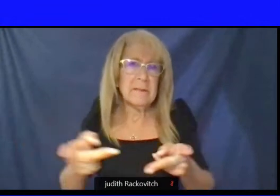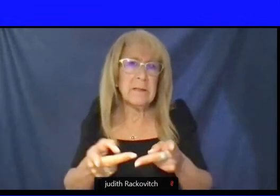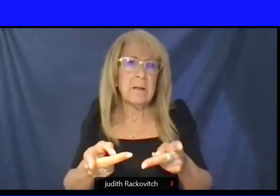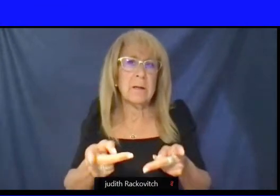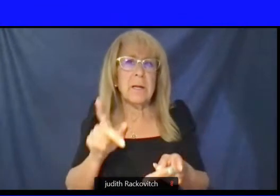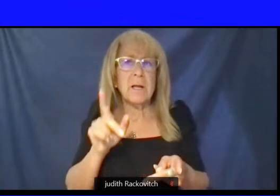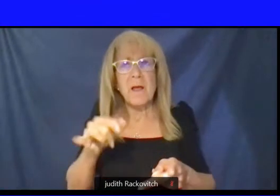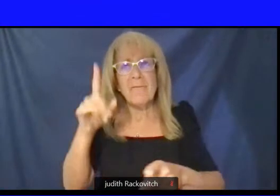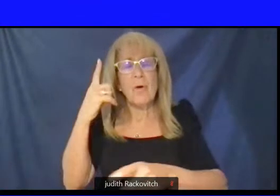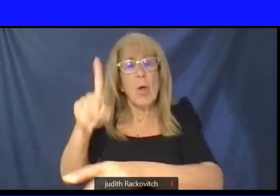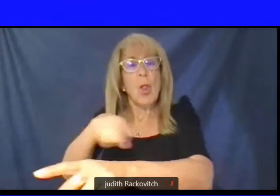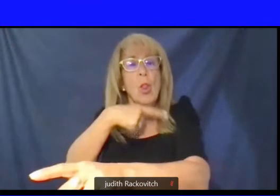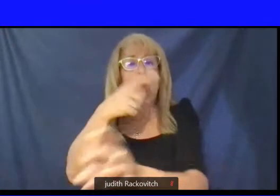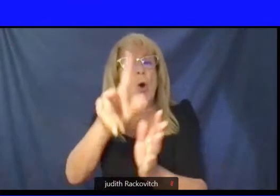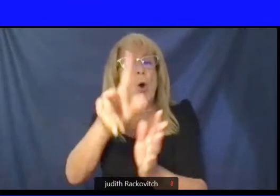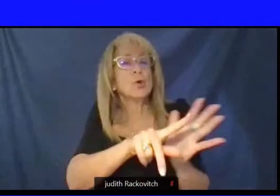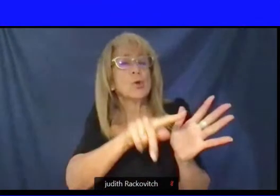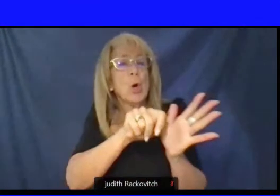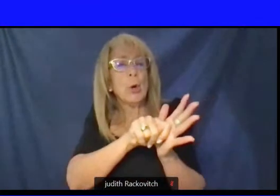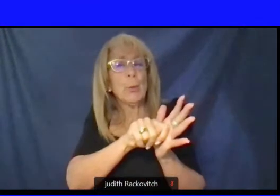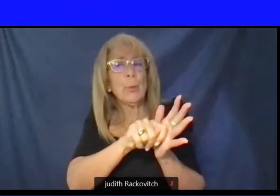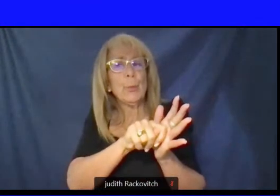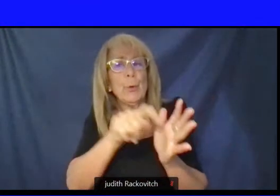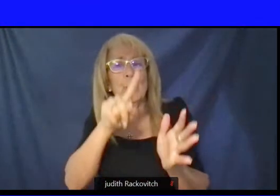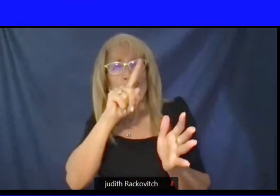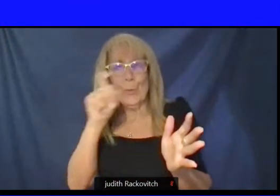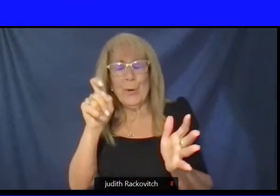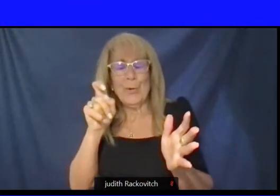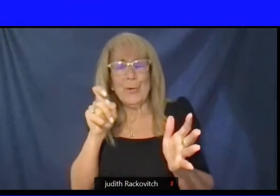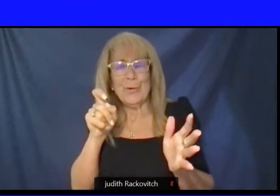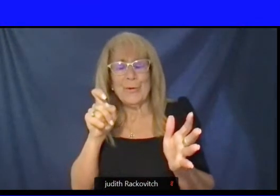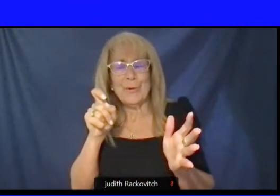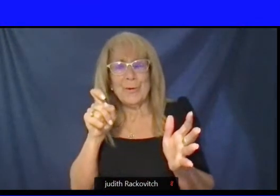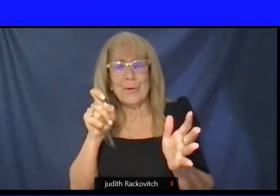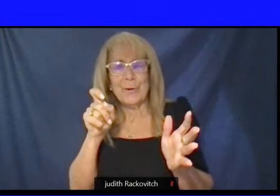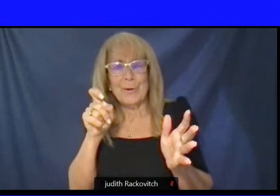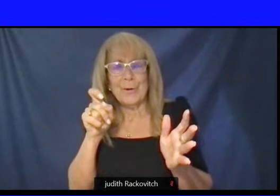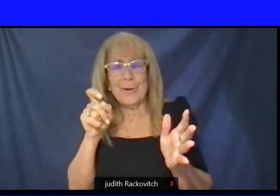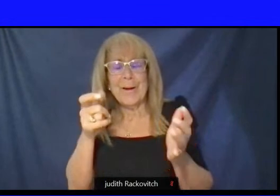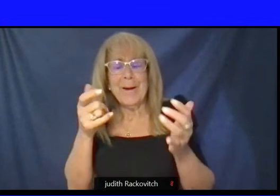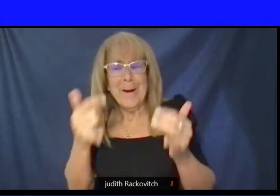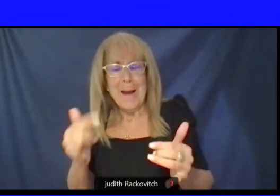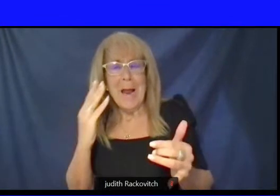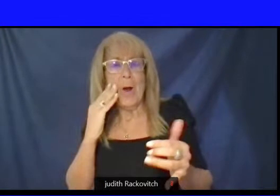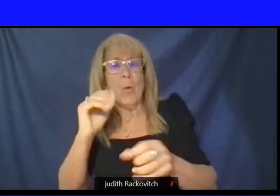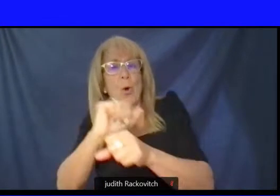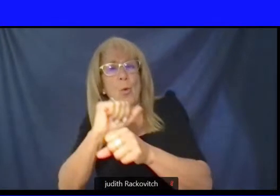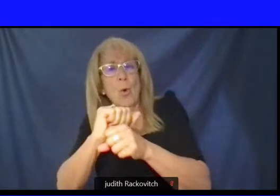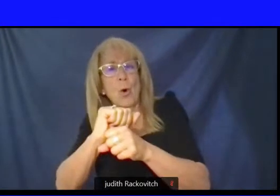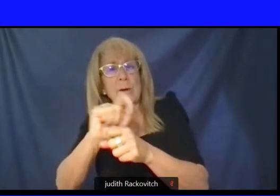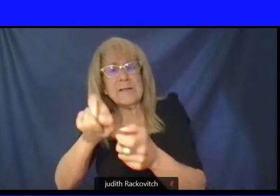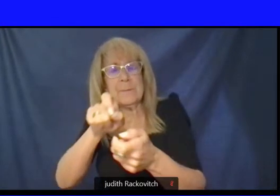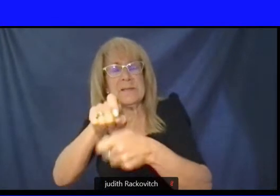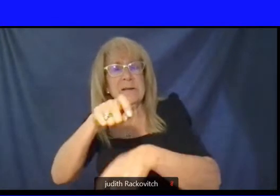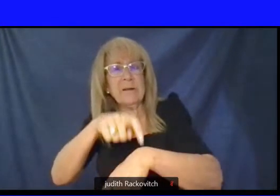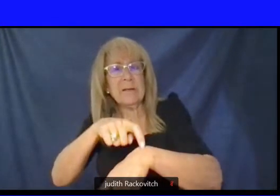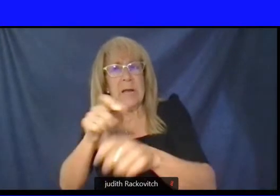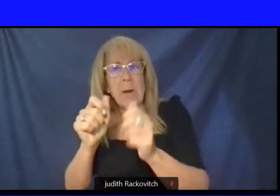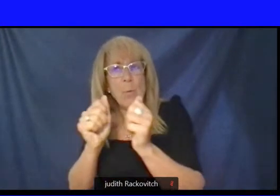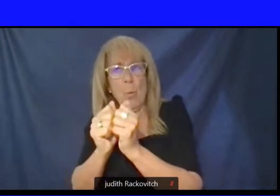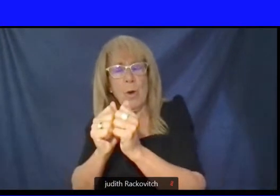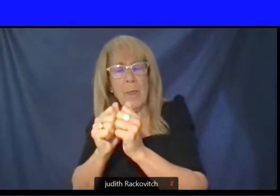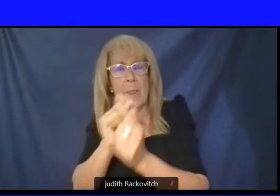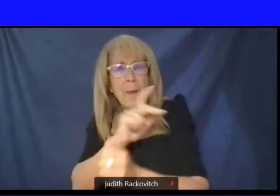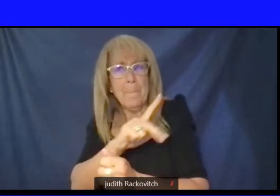for 6 to 9 months to engage them in treatment. If they don't have housing, they will be working on getting